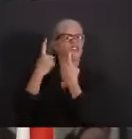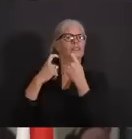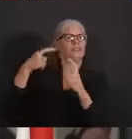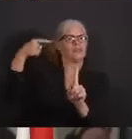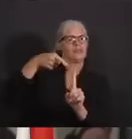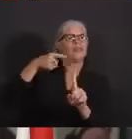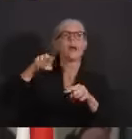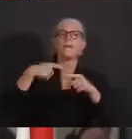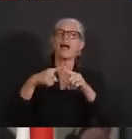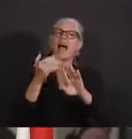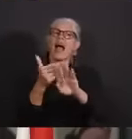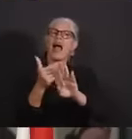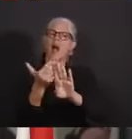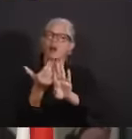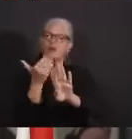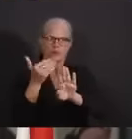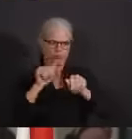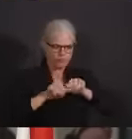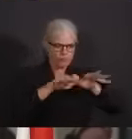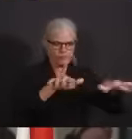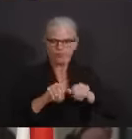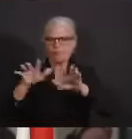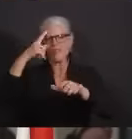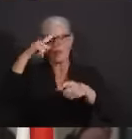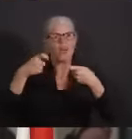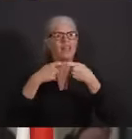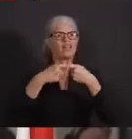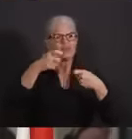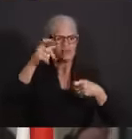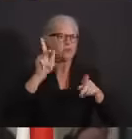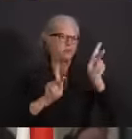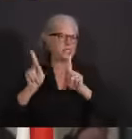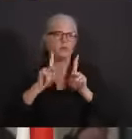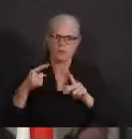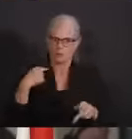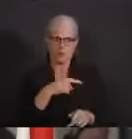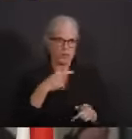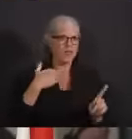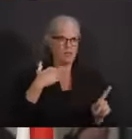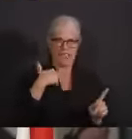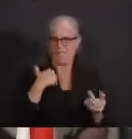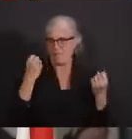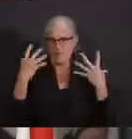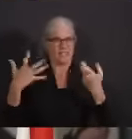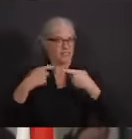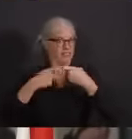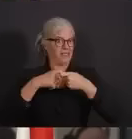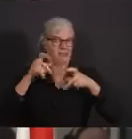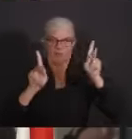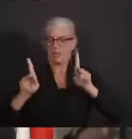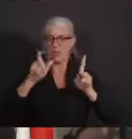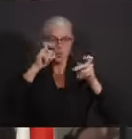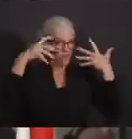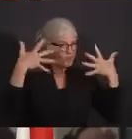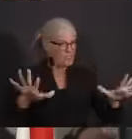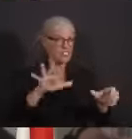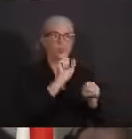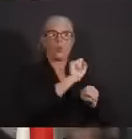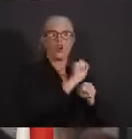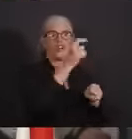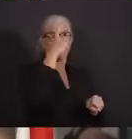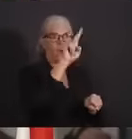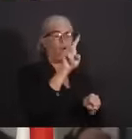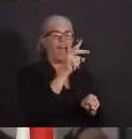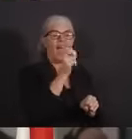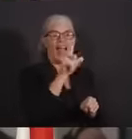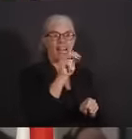which is our practice here in Florida, given that you have a lot of linemen working for Hurricane Helene in places like Georgia and North Carolina. I'm